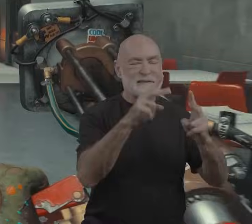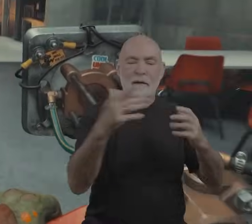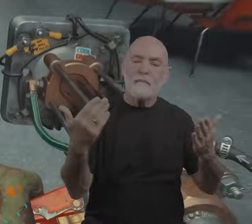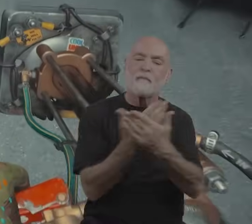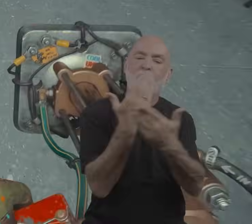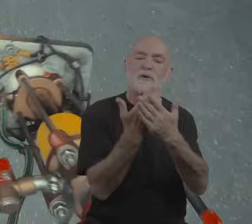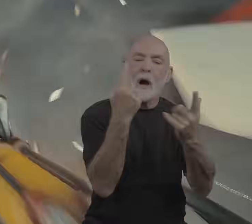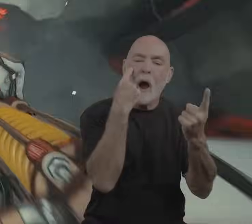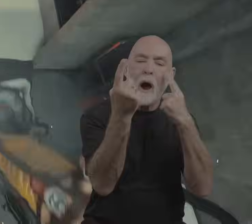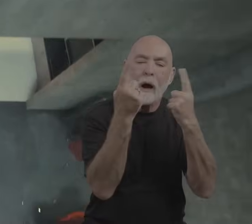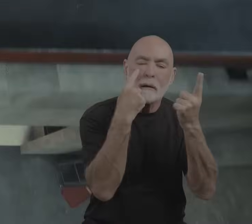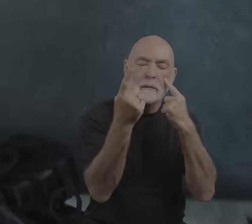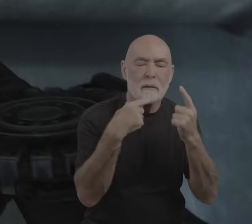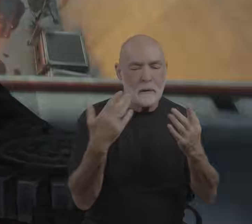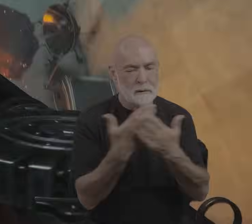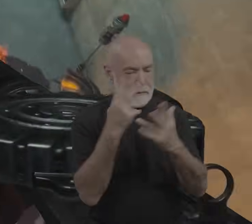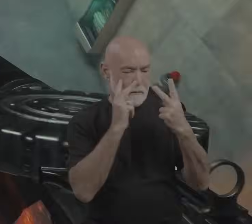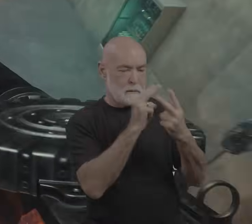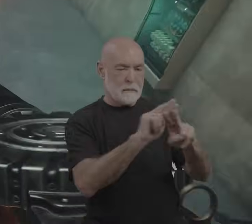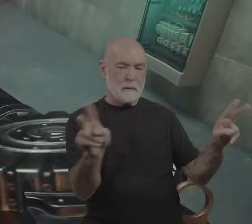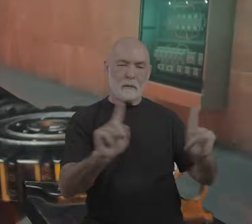fresh eyes in a different way.